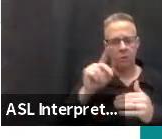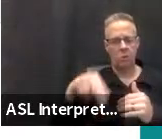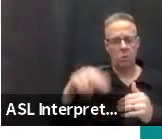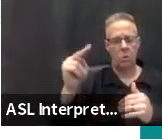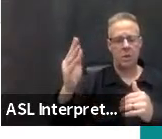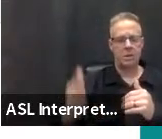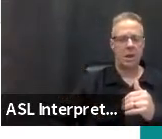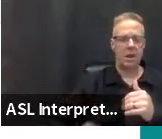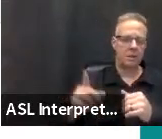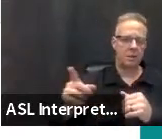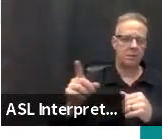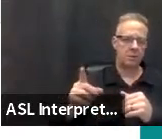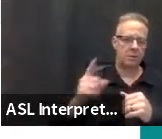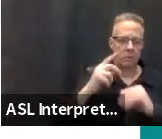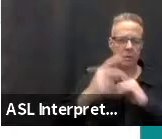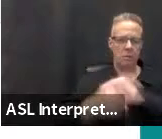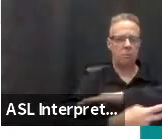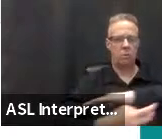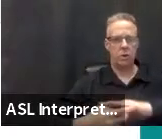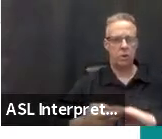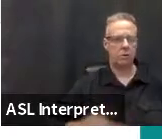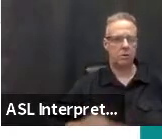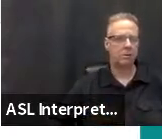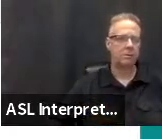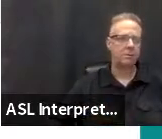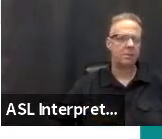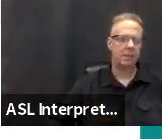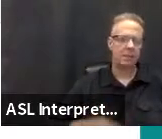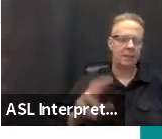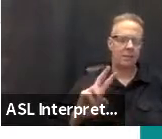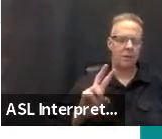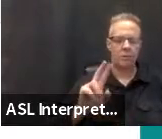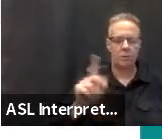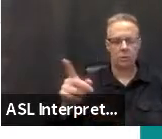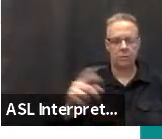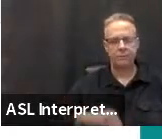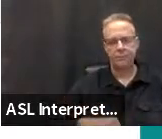of the bridge there, the Vancouver Bridgehead. So